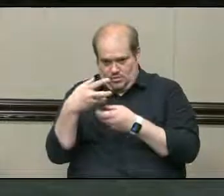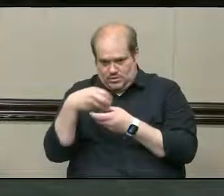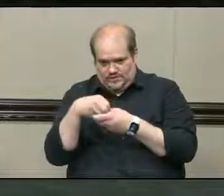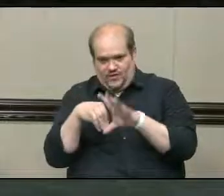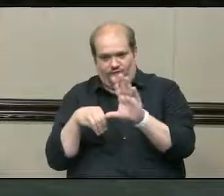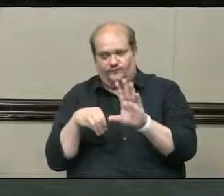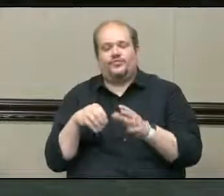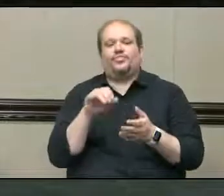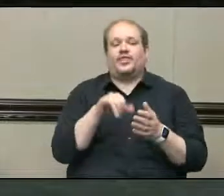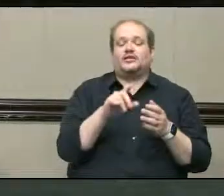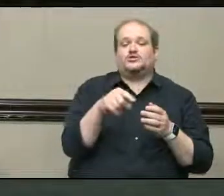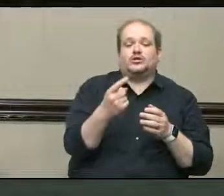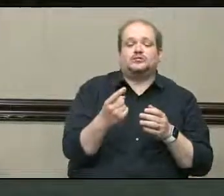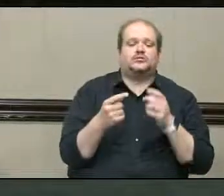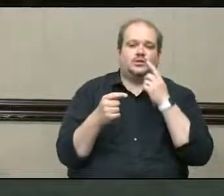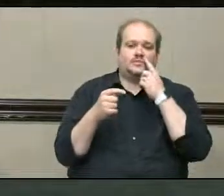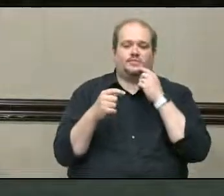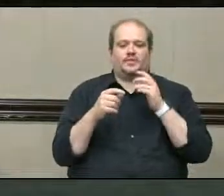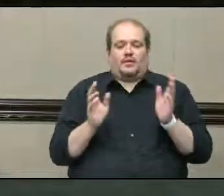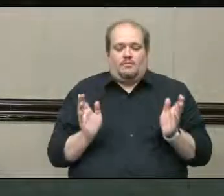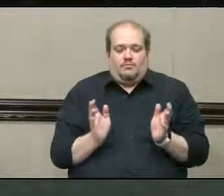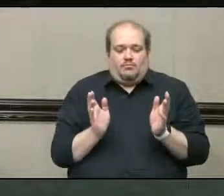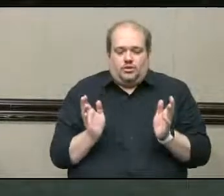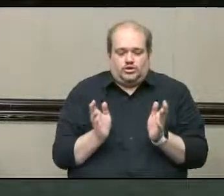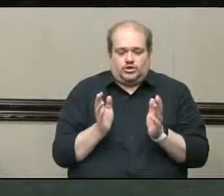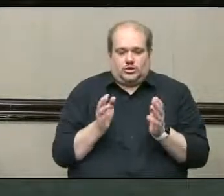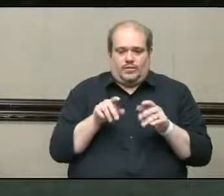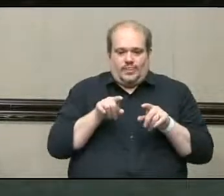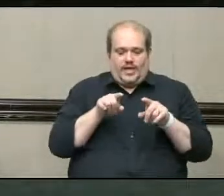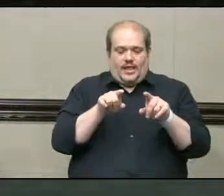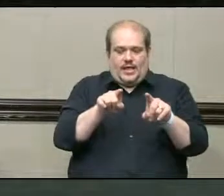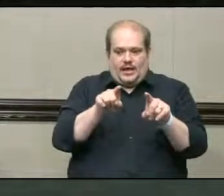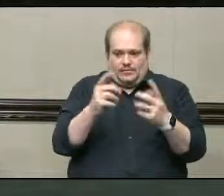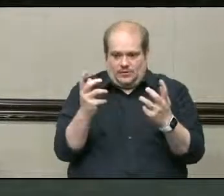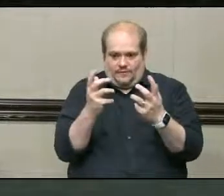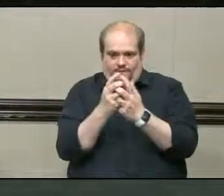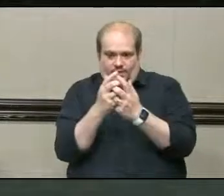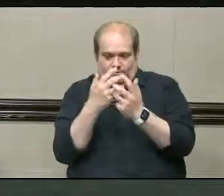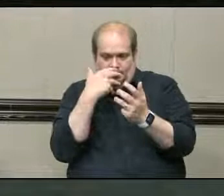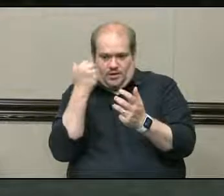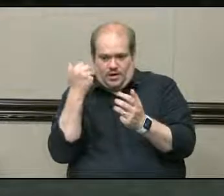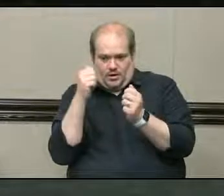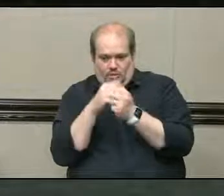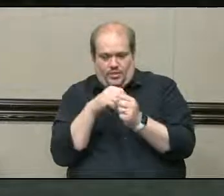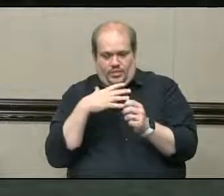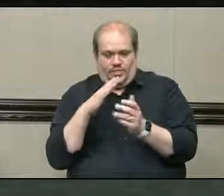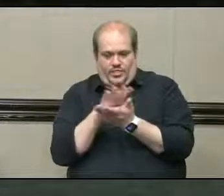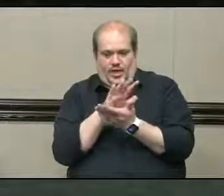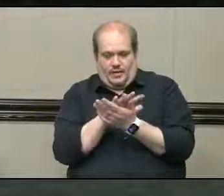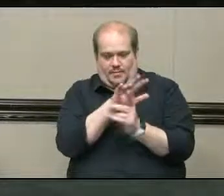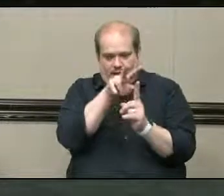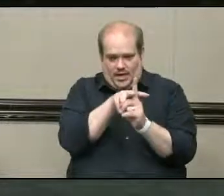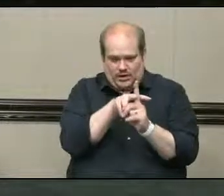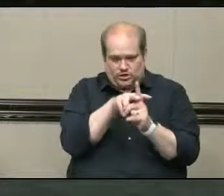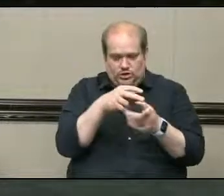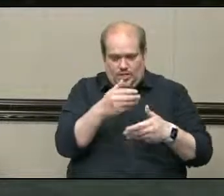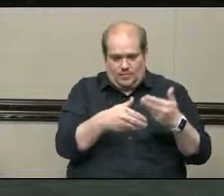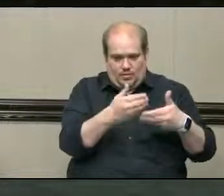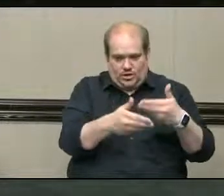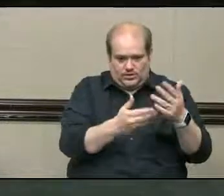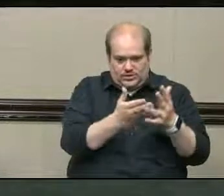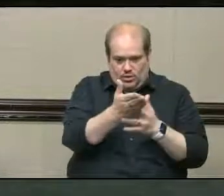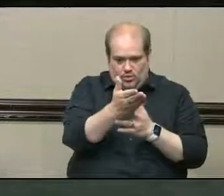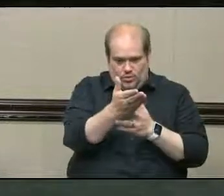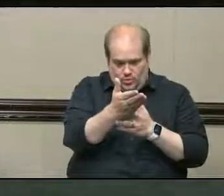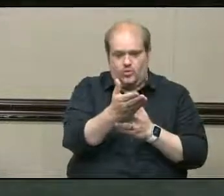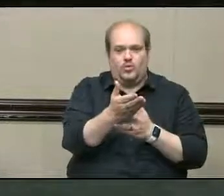involvement. It's just pushing the alignment of where the application goes and the process